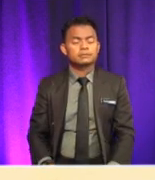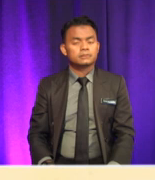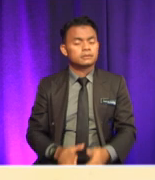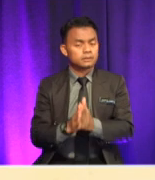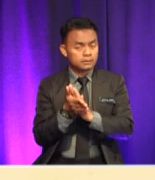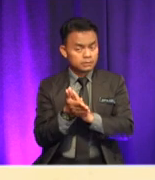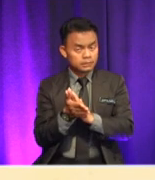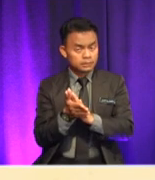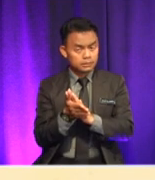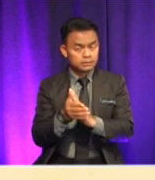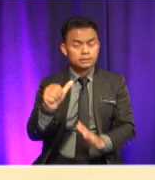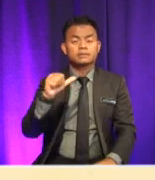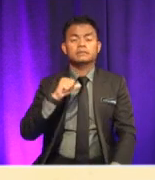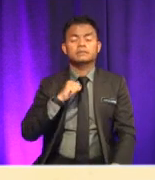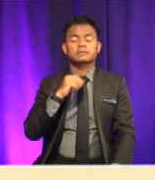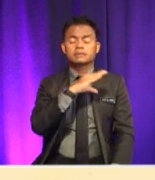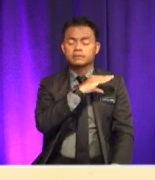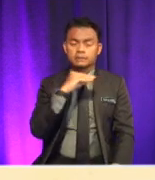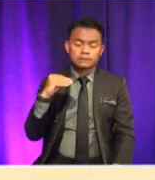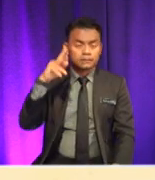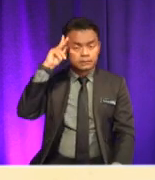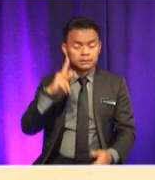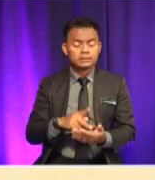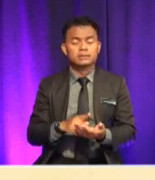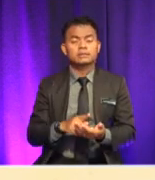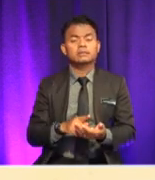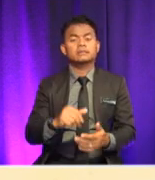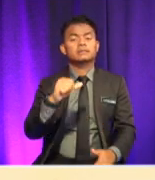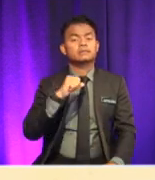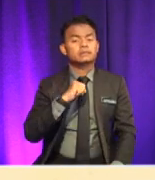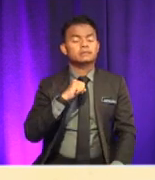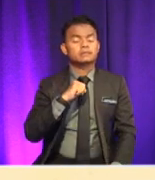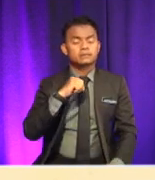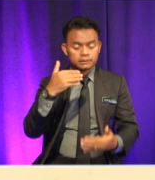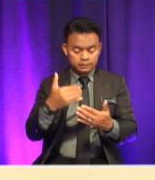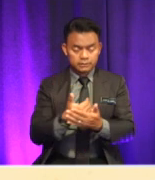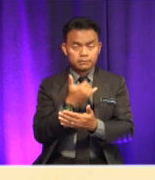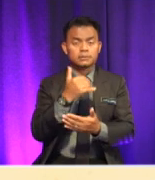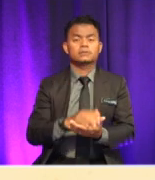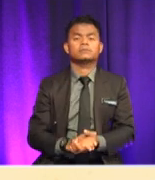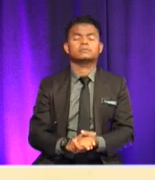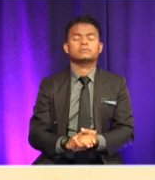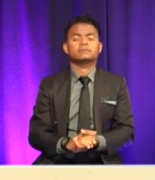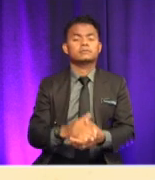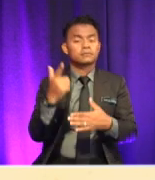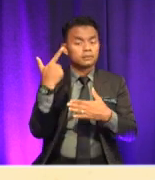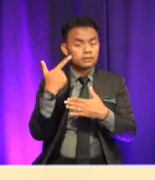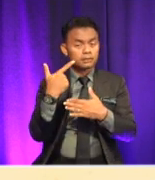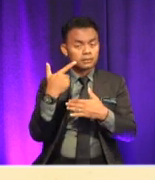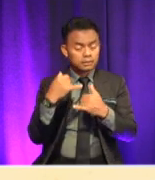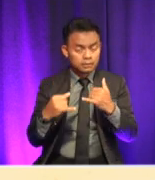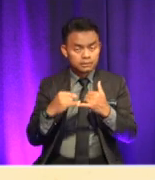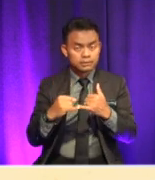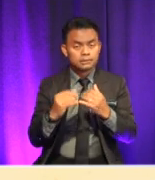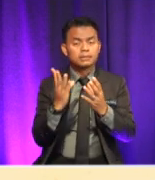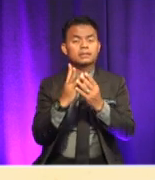let me embrace my new identity as a new species of birds. And then, last but not least, the happy